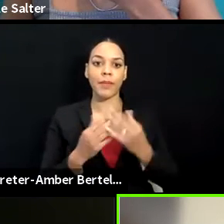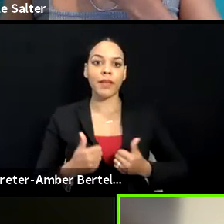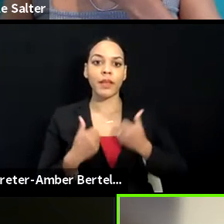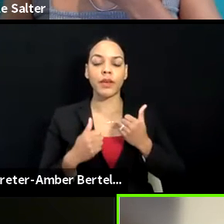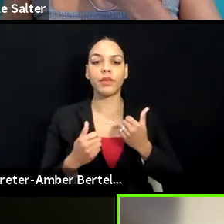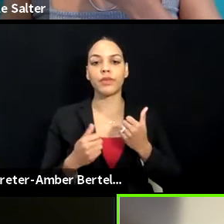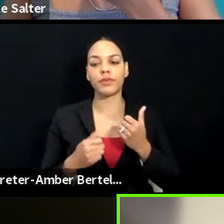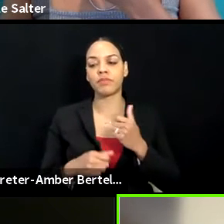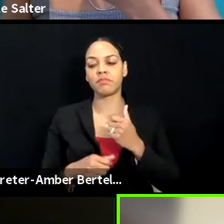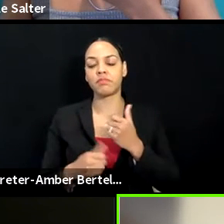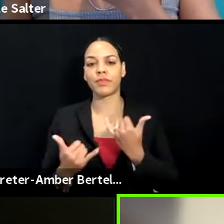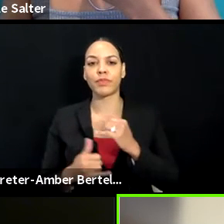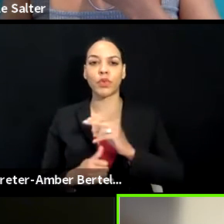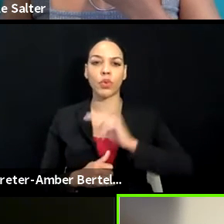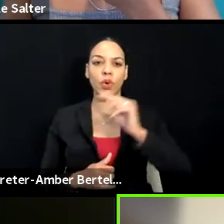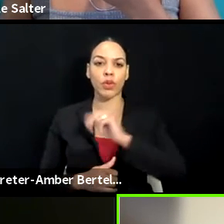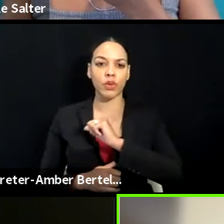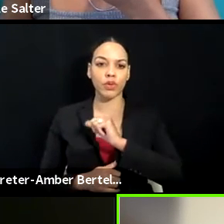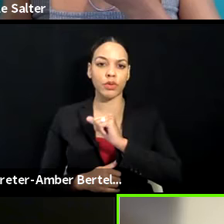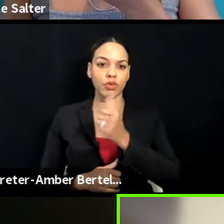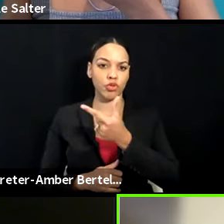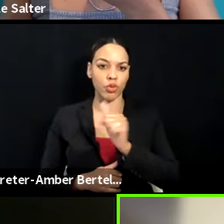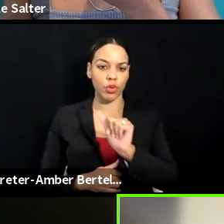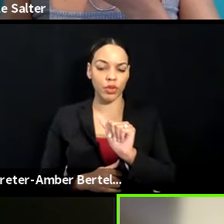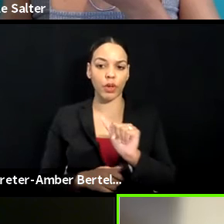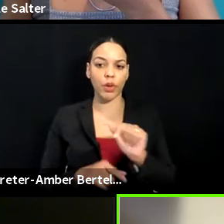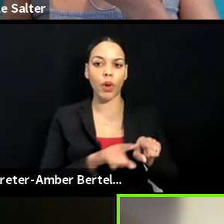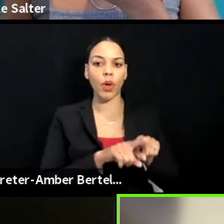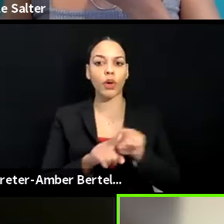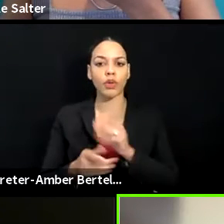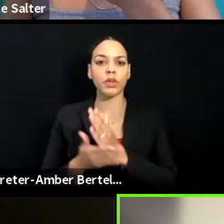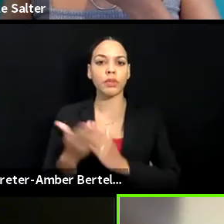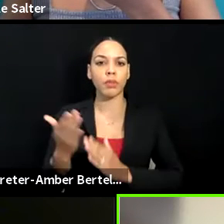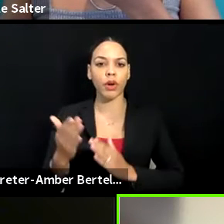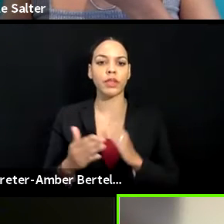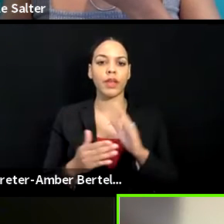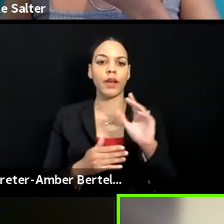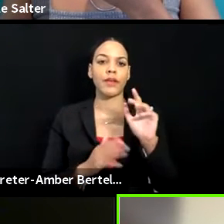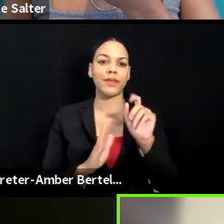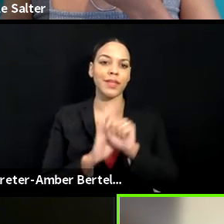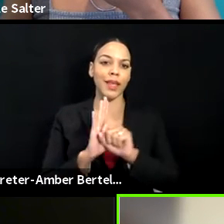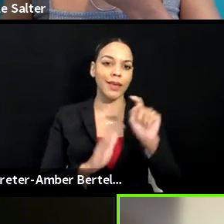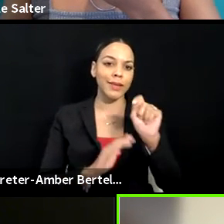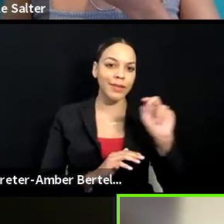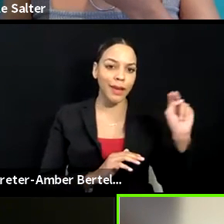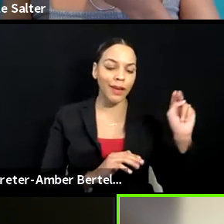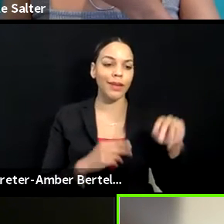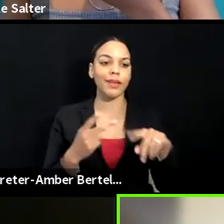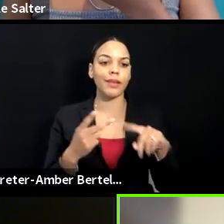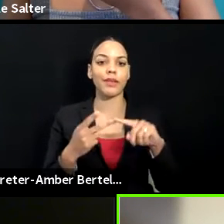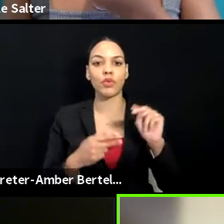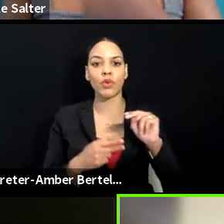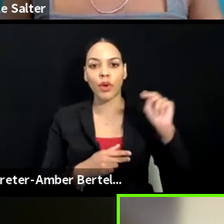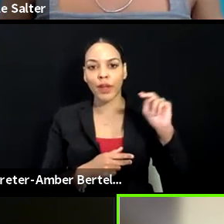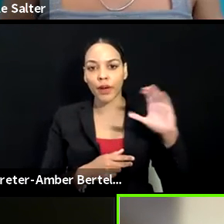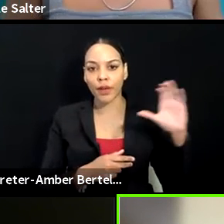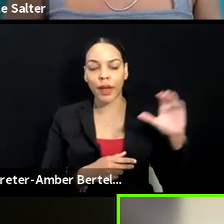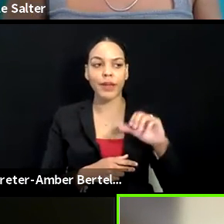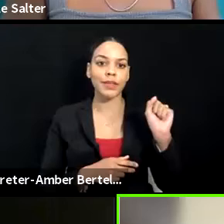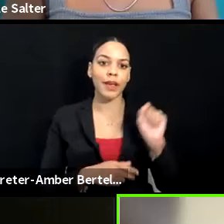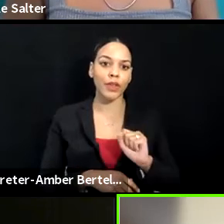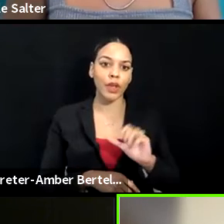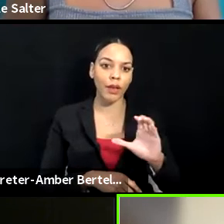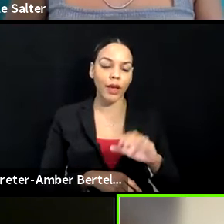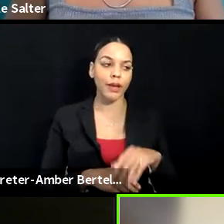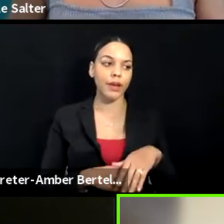northern Georgia. And we also were in parts of what is now Tennessee and North Carolina and South Carolina, even